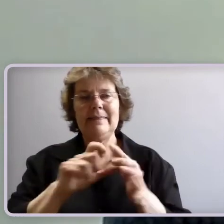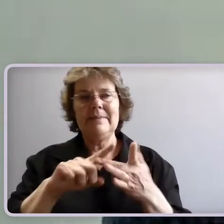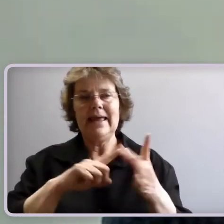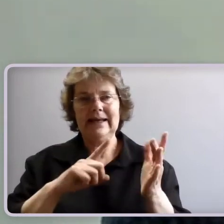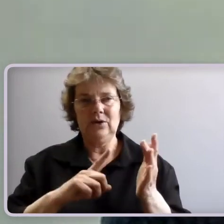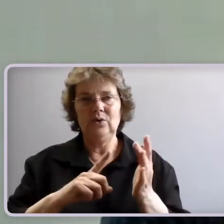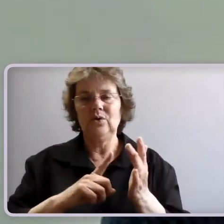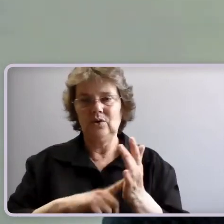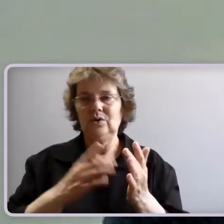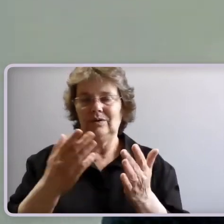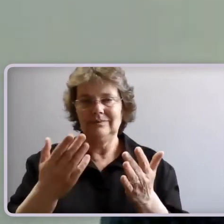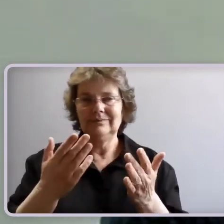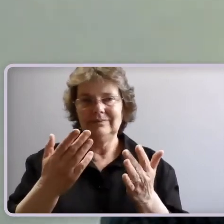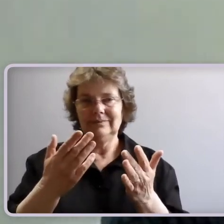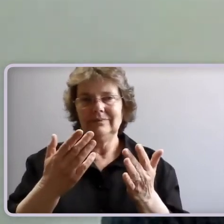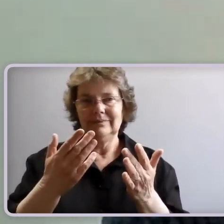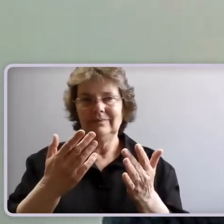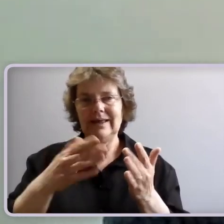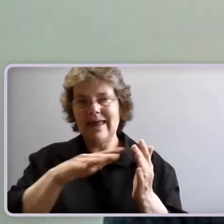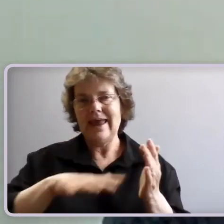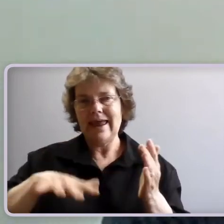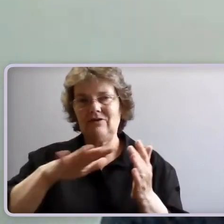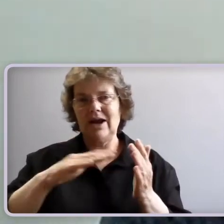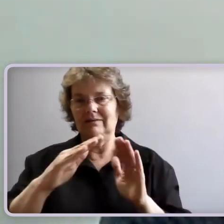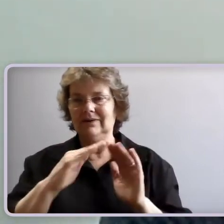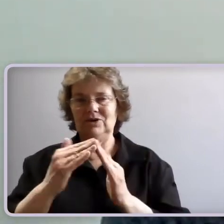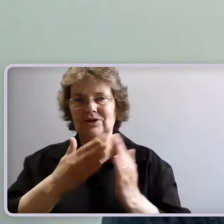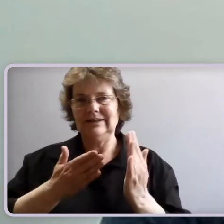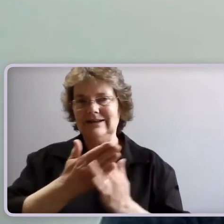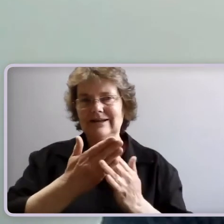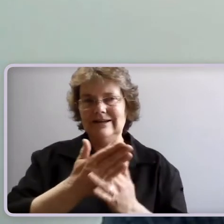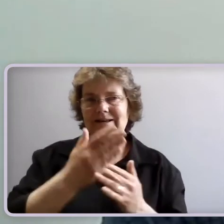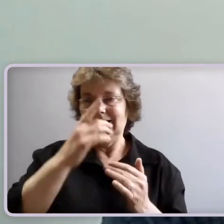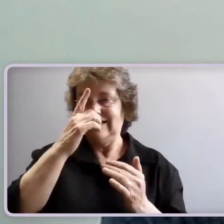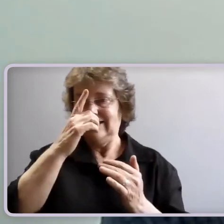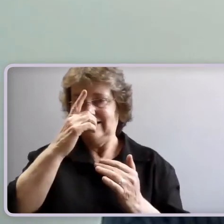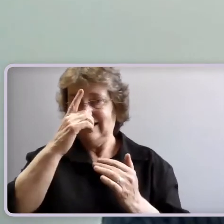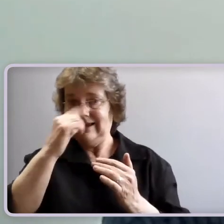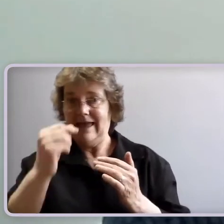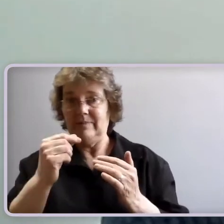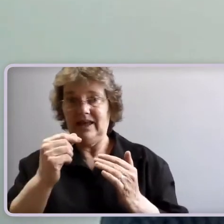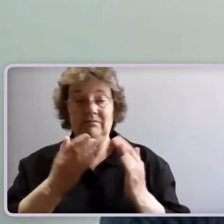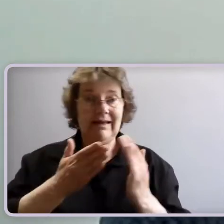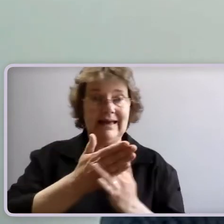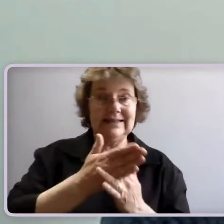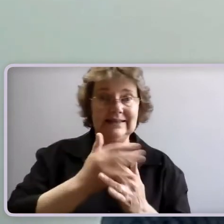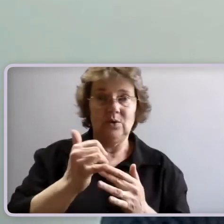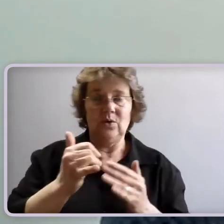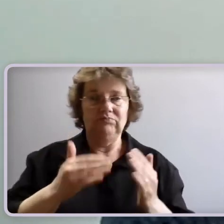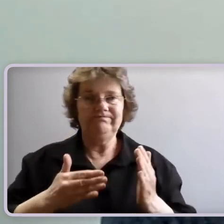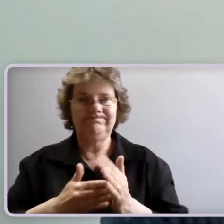is a bit of a hit or miss, because there are lots of